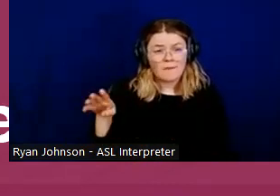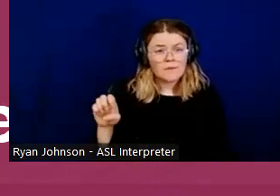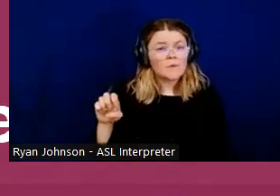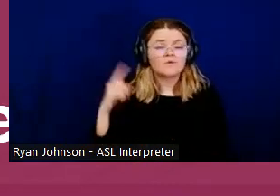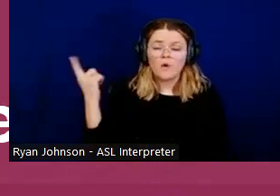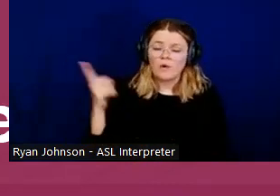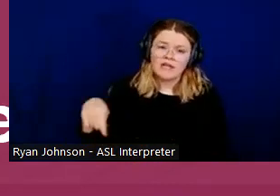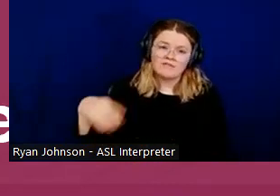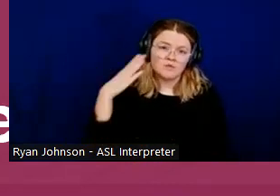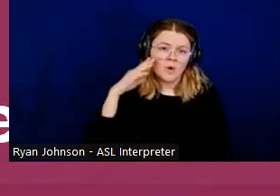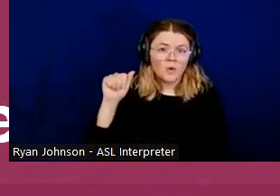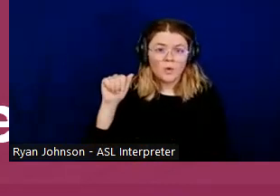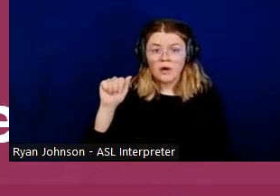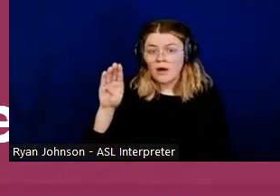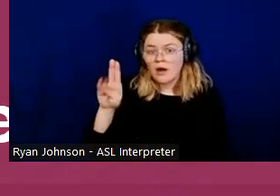those who are abusive.